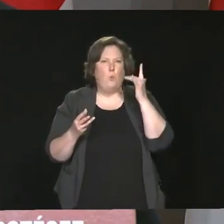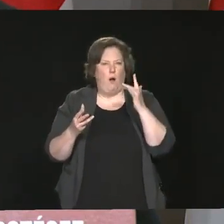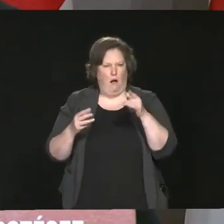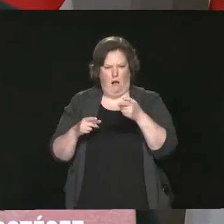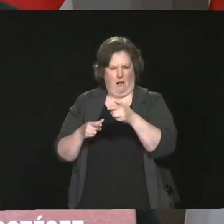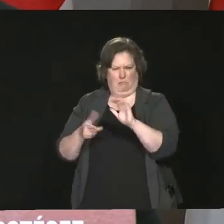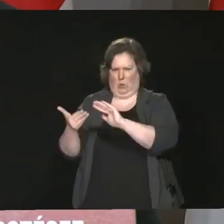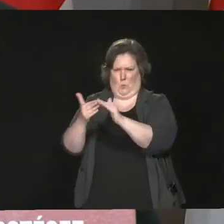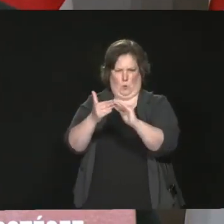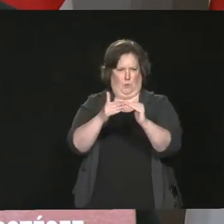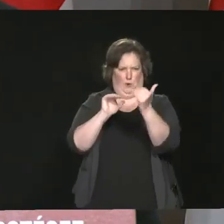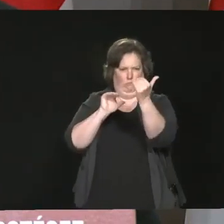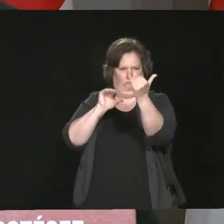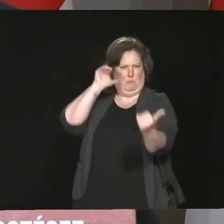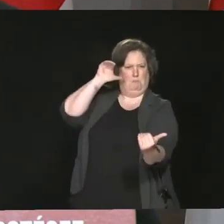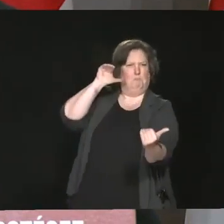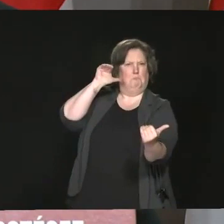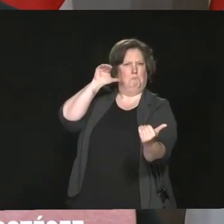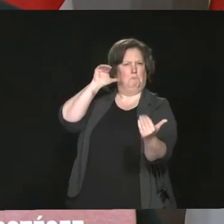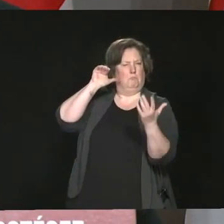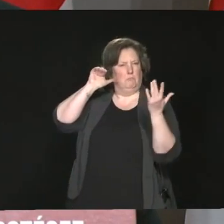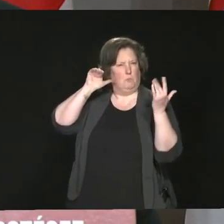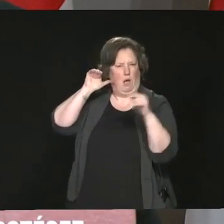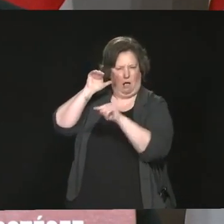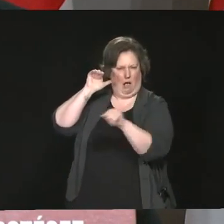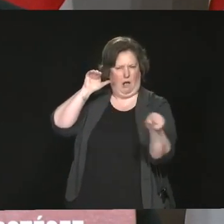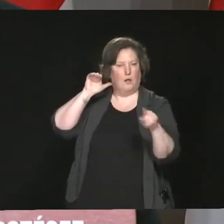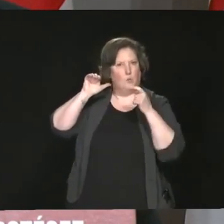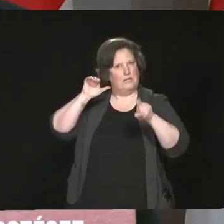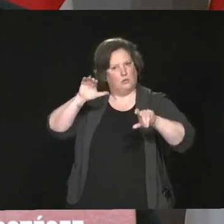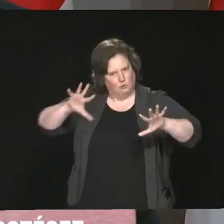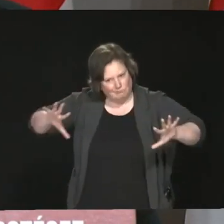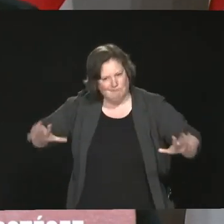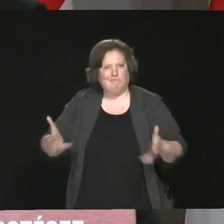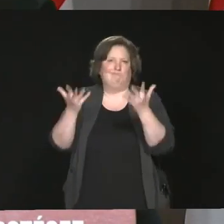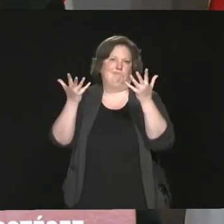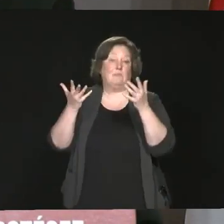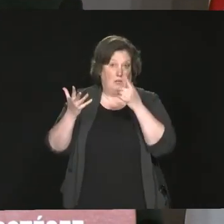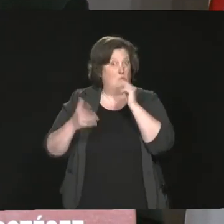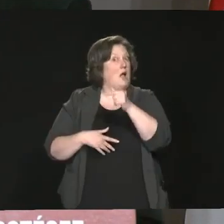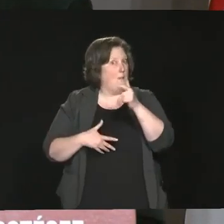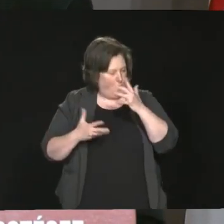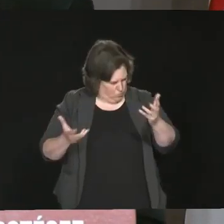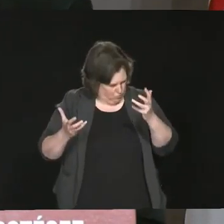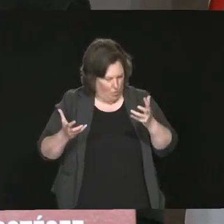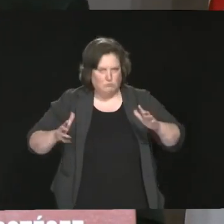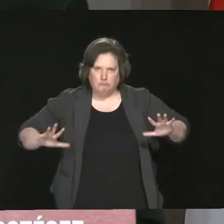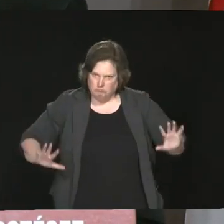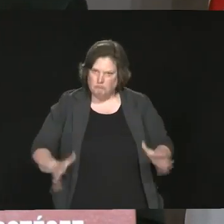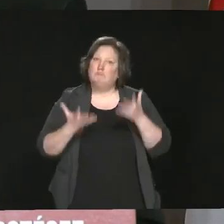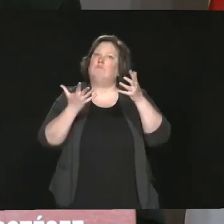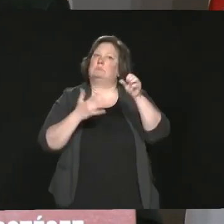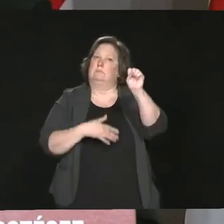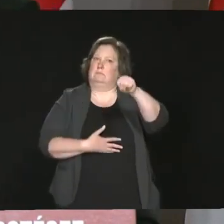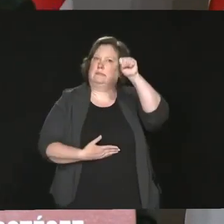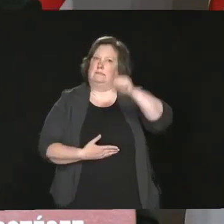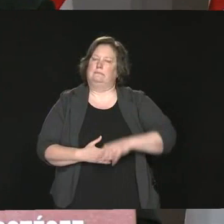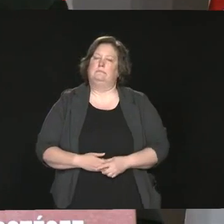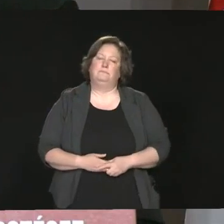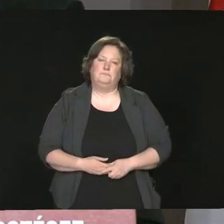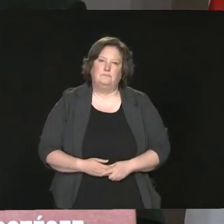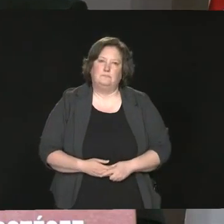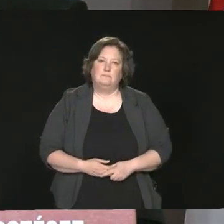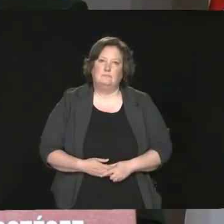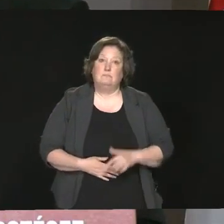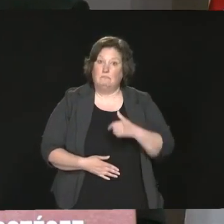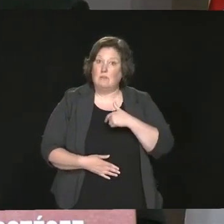country and do a better job. And we're absolutely committed to doing that. I will also say, because I've been involved in policing personally for a long